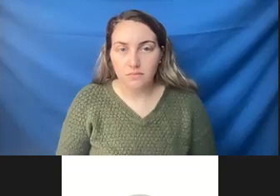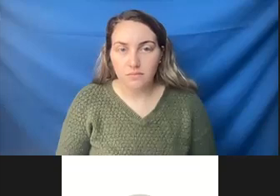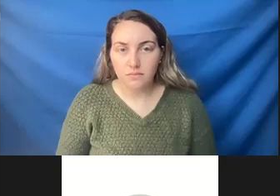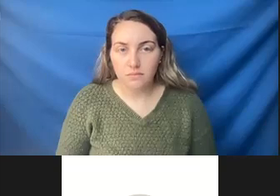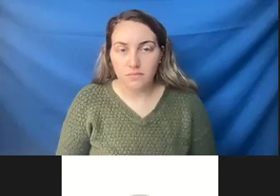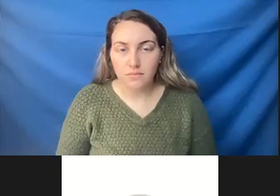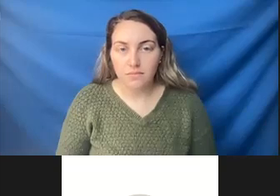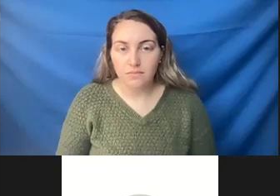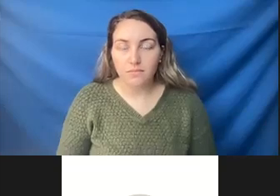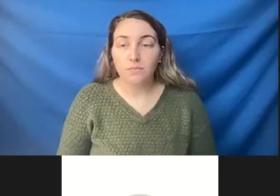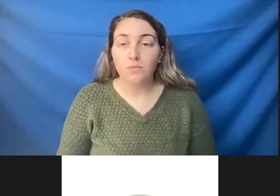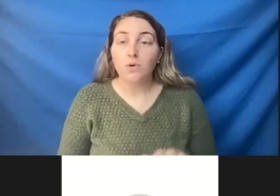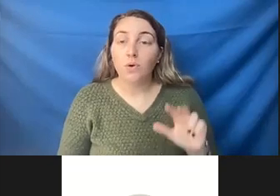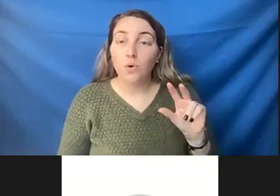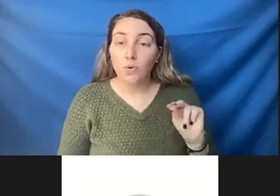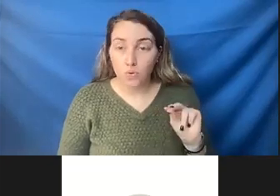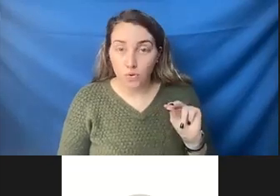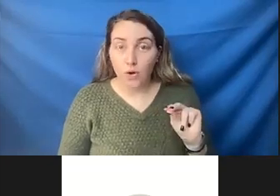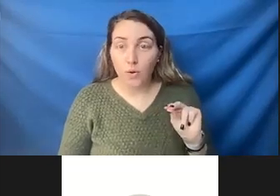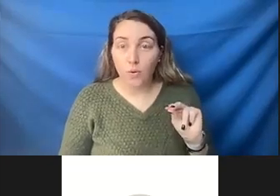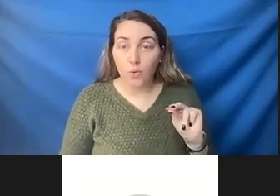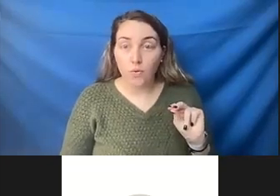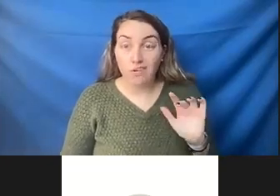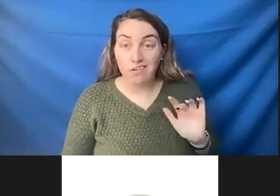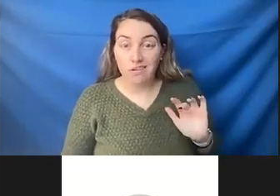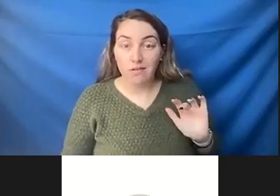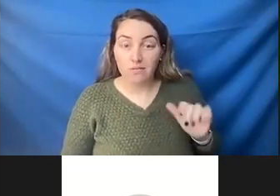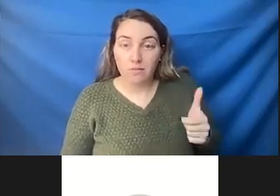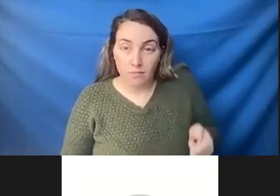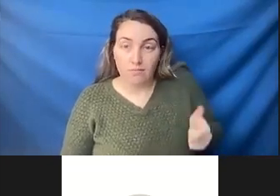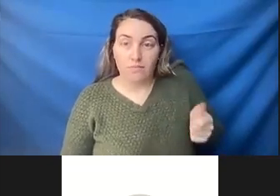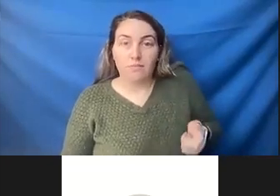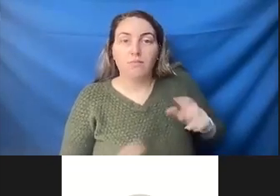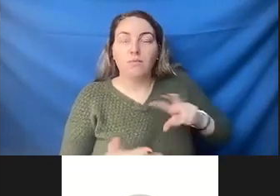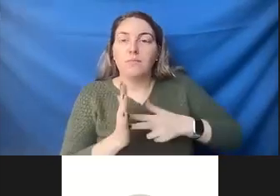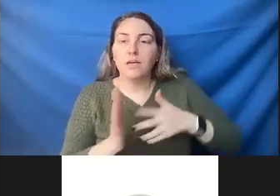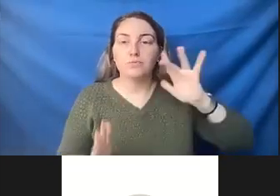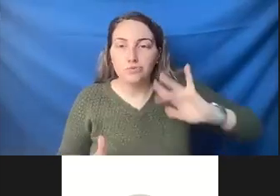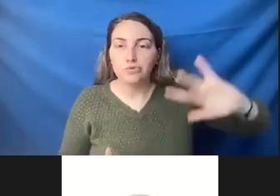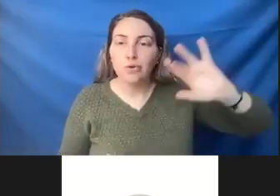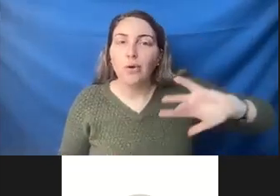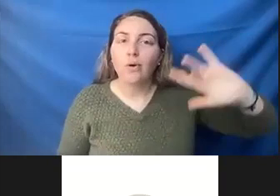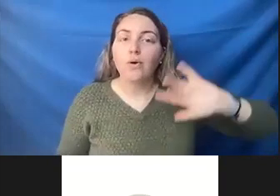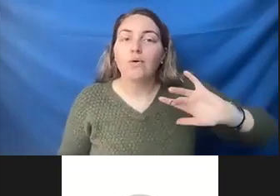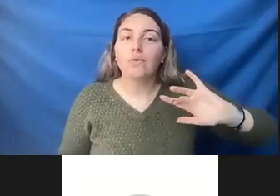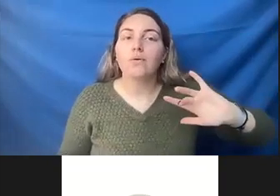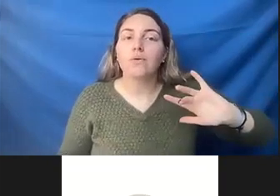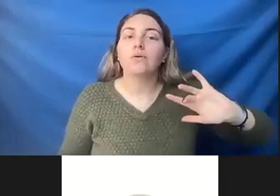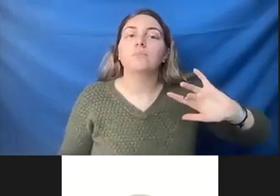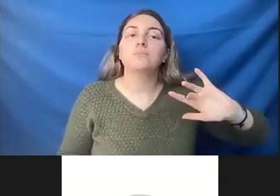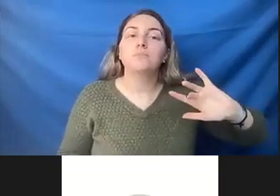So the no button, the scroll is scrolling through all of the candidates, and then the options at the bottom of the